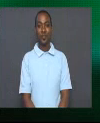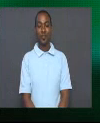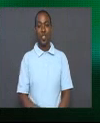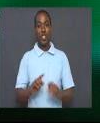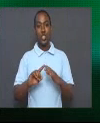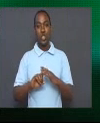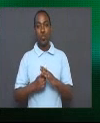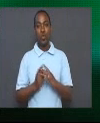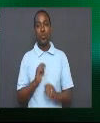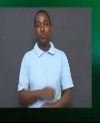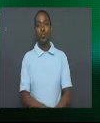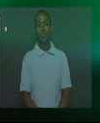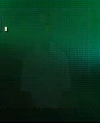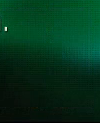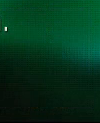Begin.